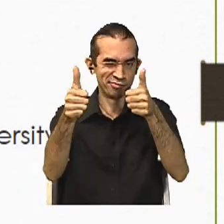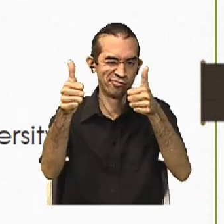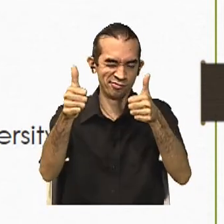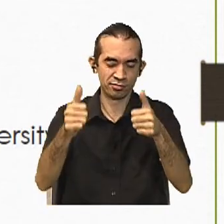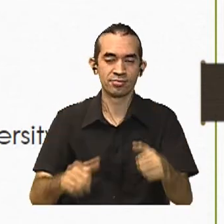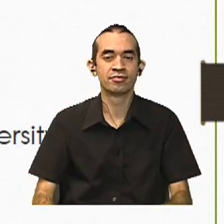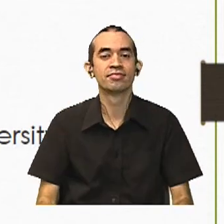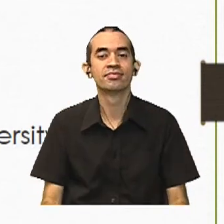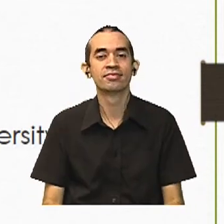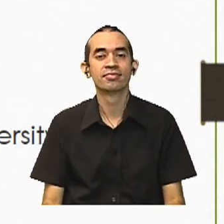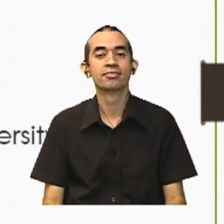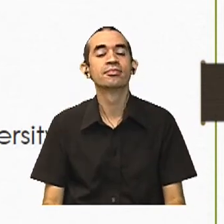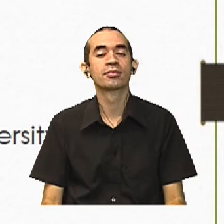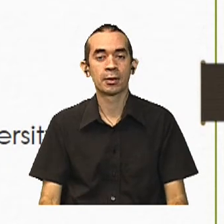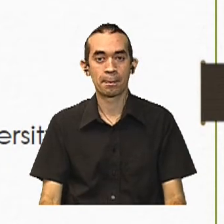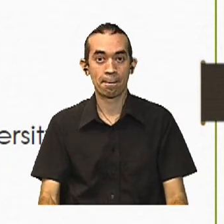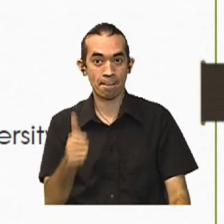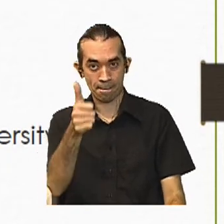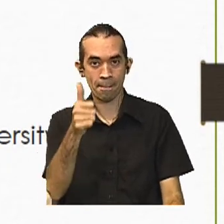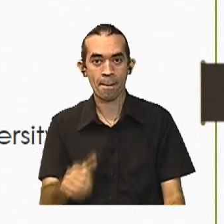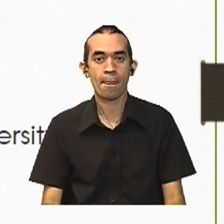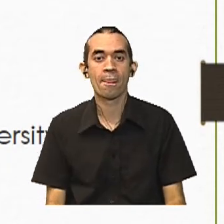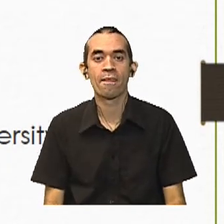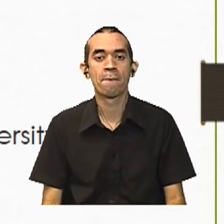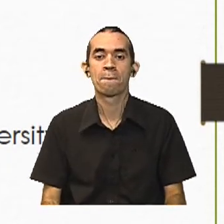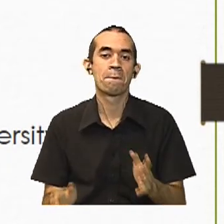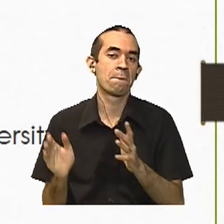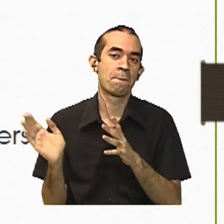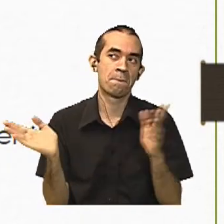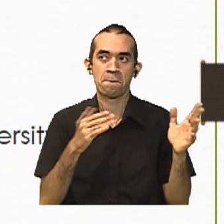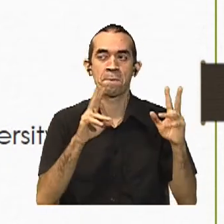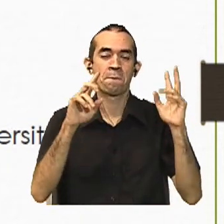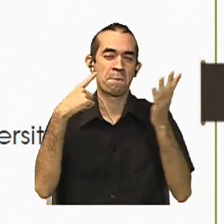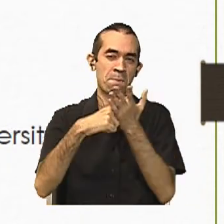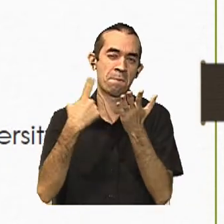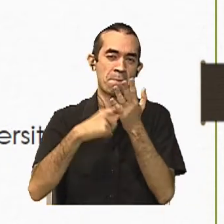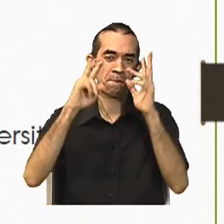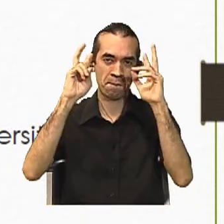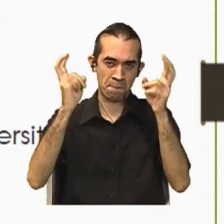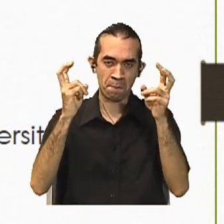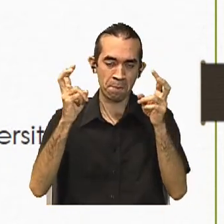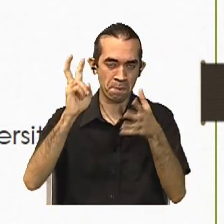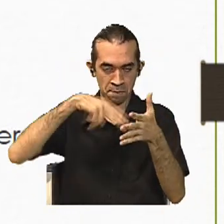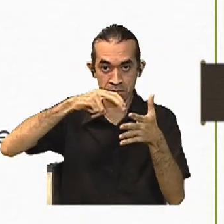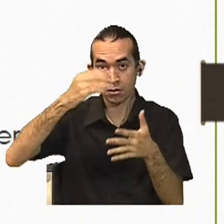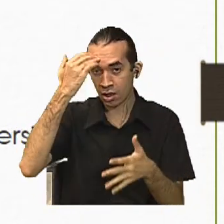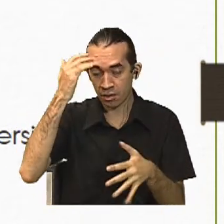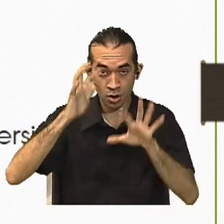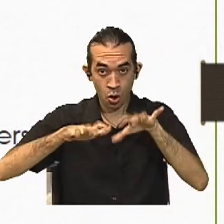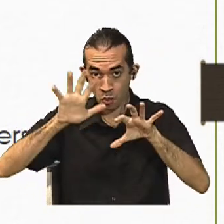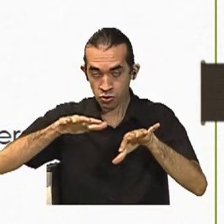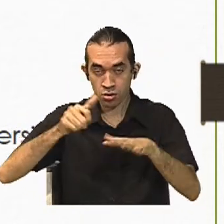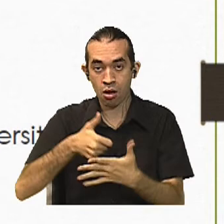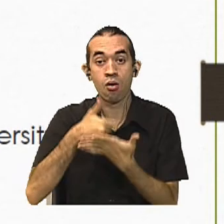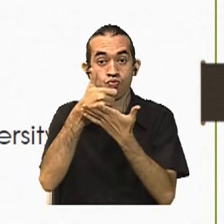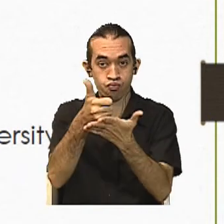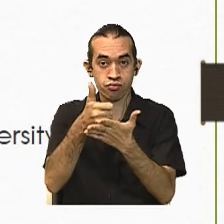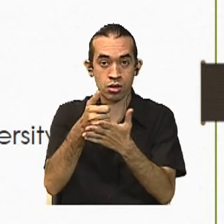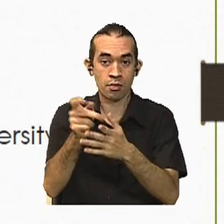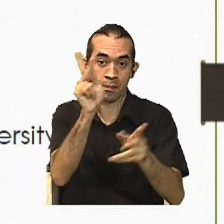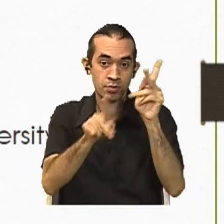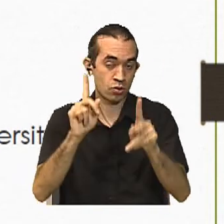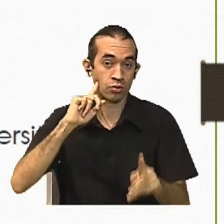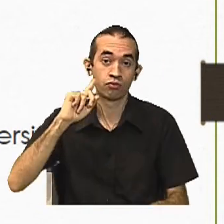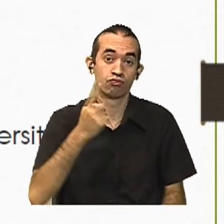job. Okay, so let's talk about the reading. Did you know that computers help deaf